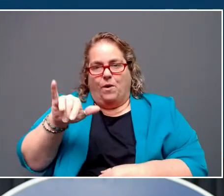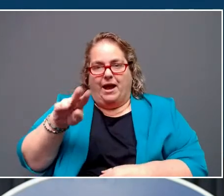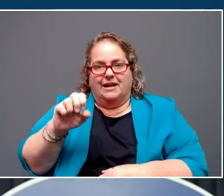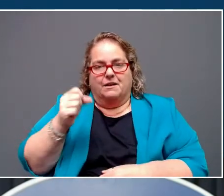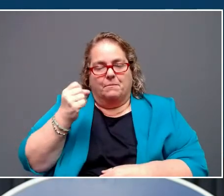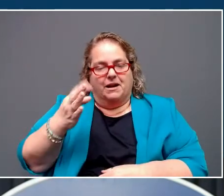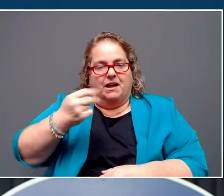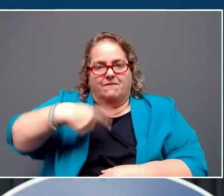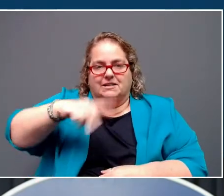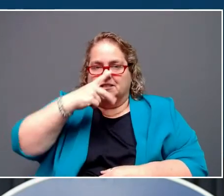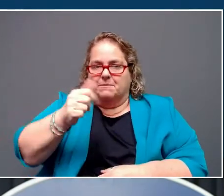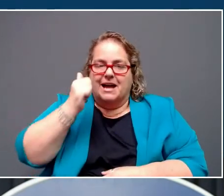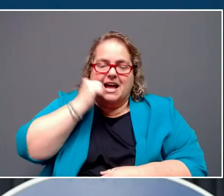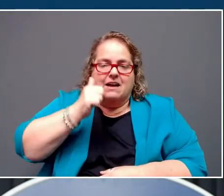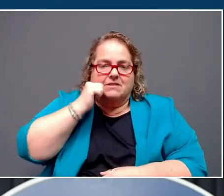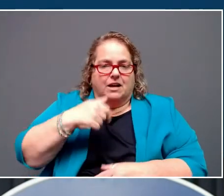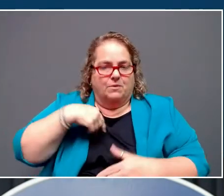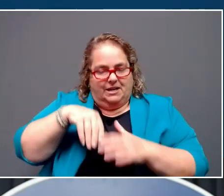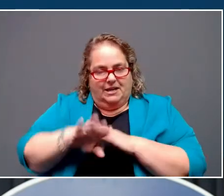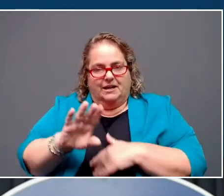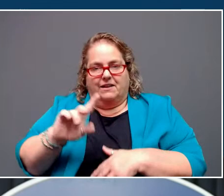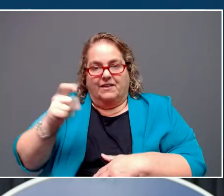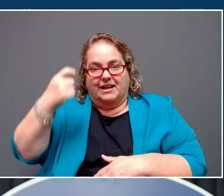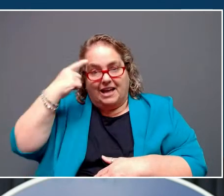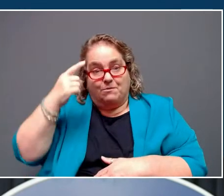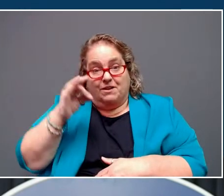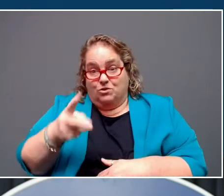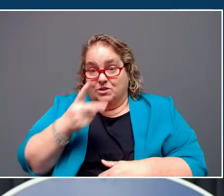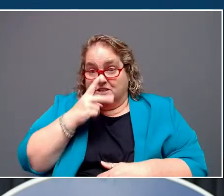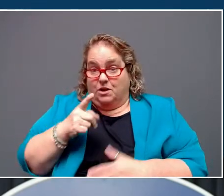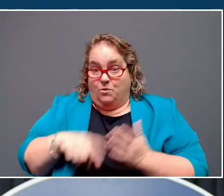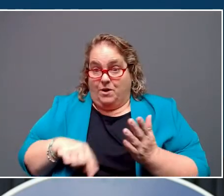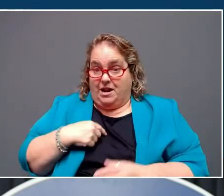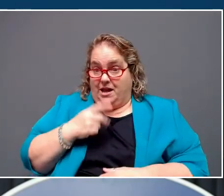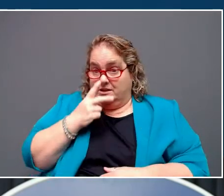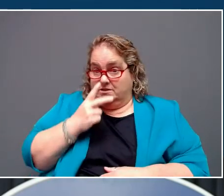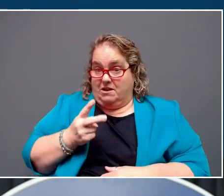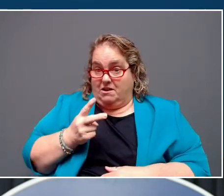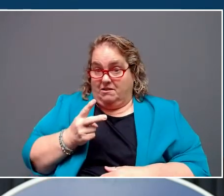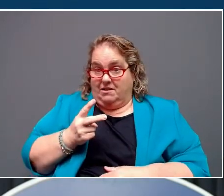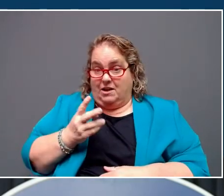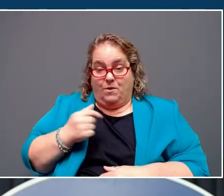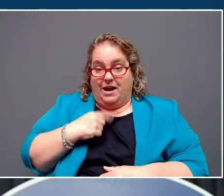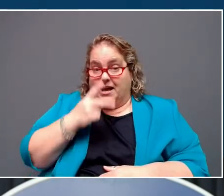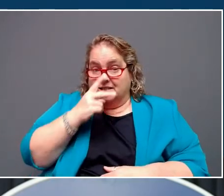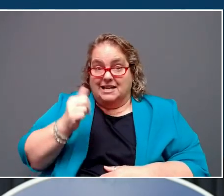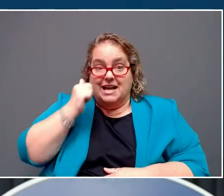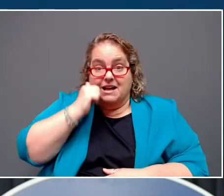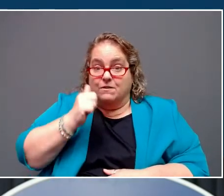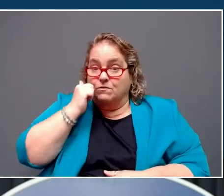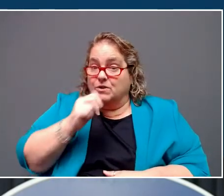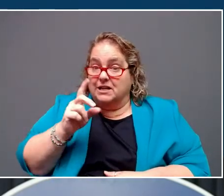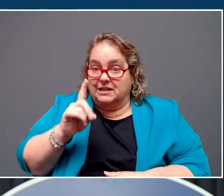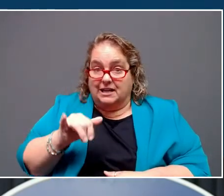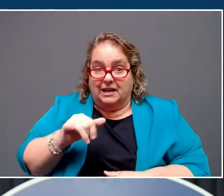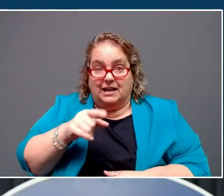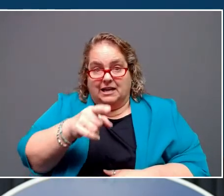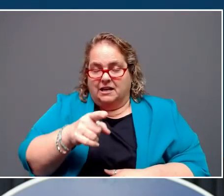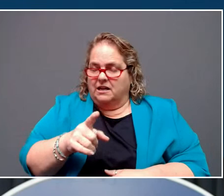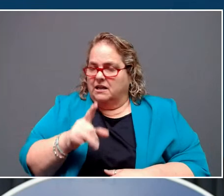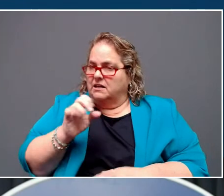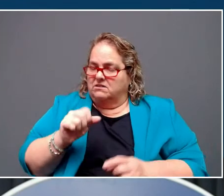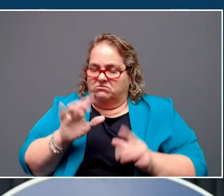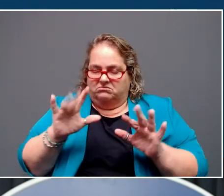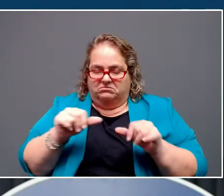in to the Capitol. And if you saw what I see on a daily basis, he is diligent. He